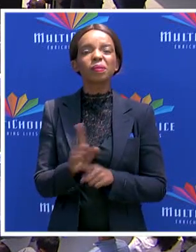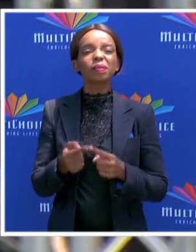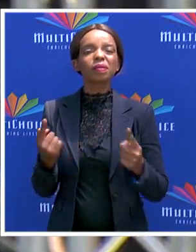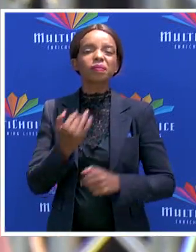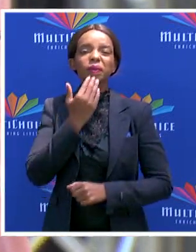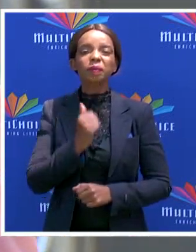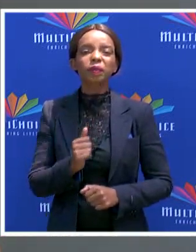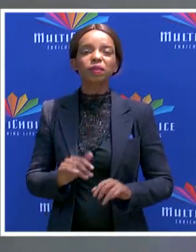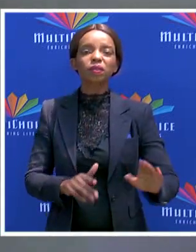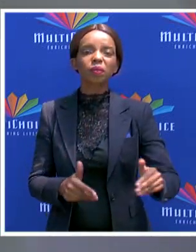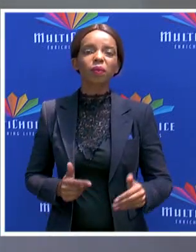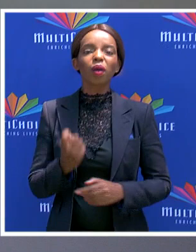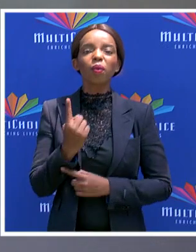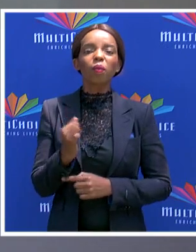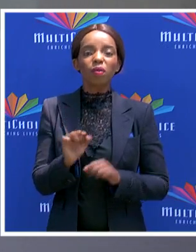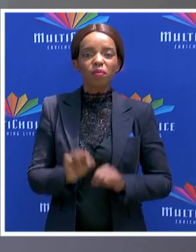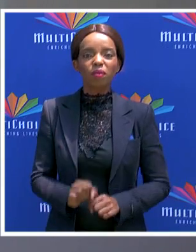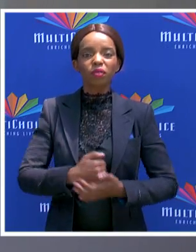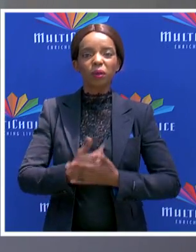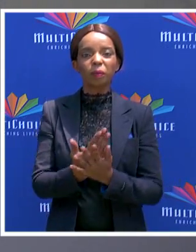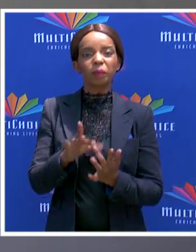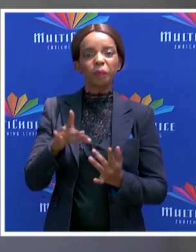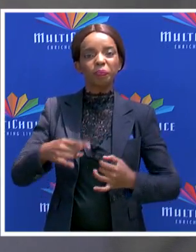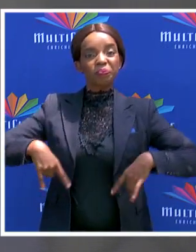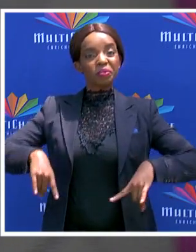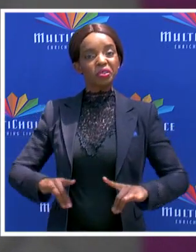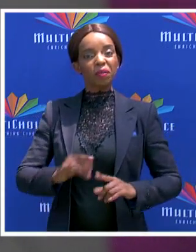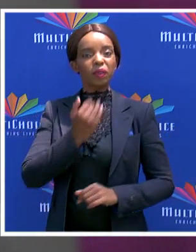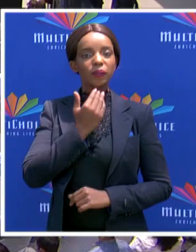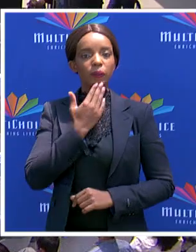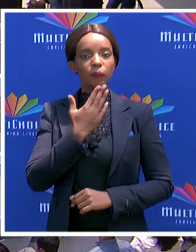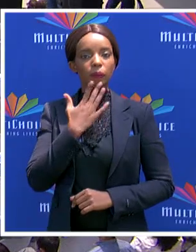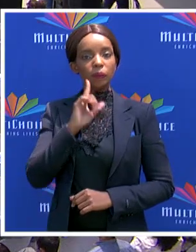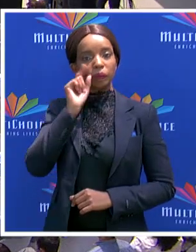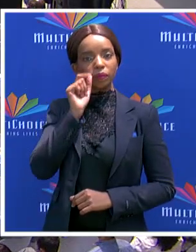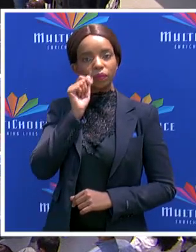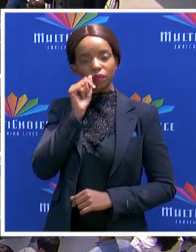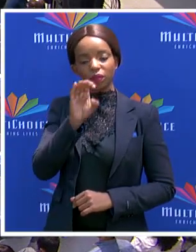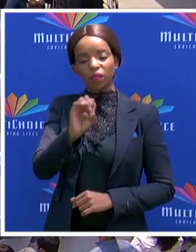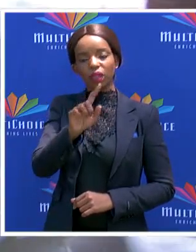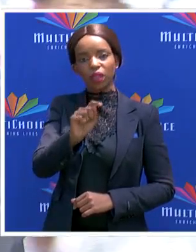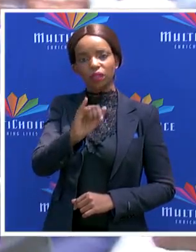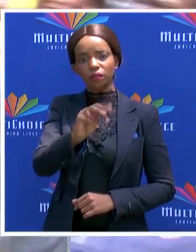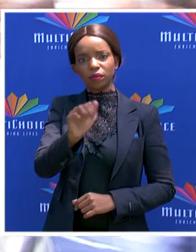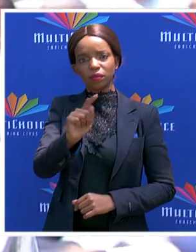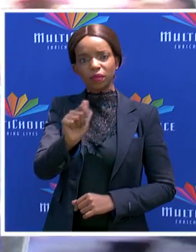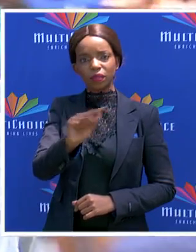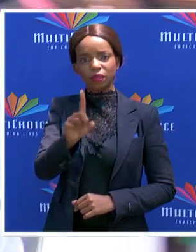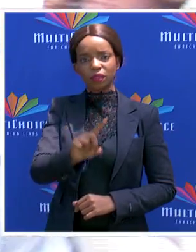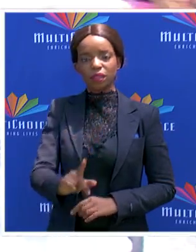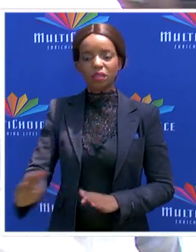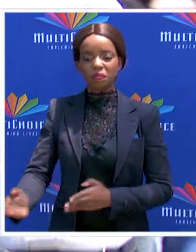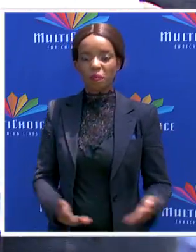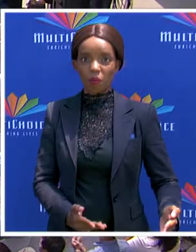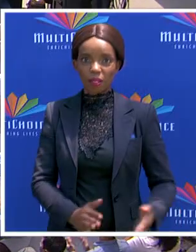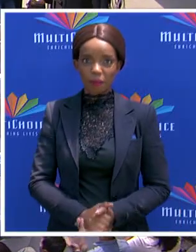now to welcome Multichoice Group Executive Chairman, Mr. Imtiaz Patel, who's been with Multichoice even longer, since